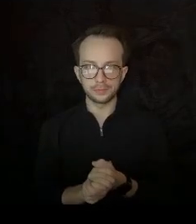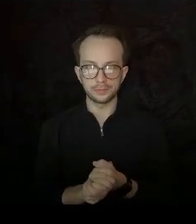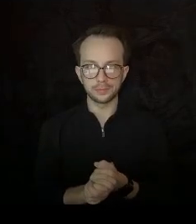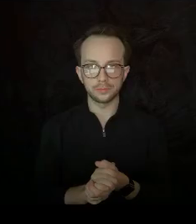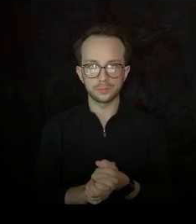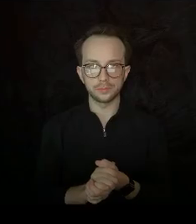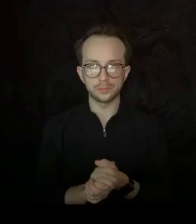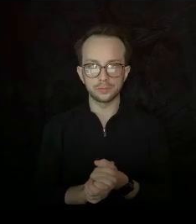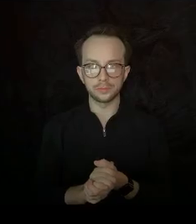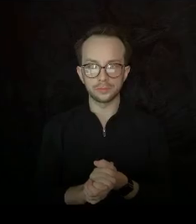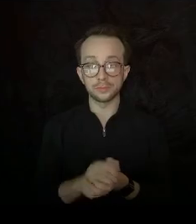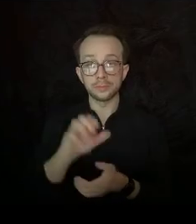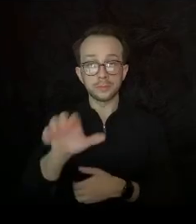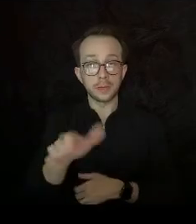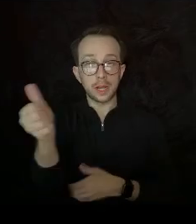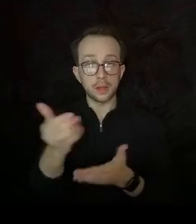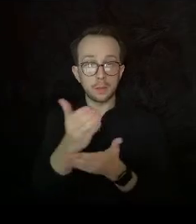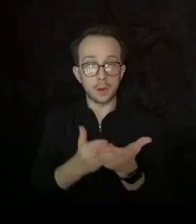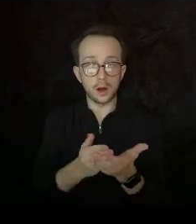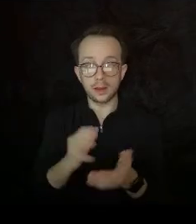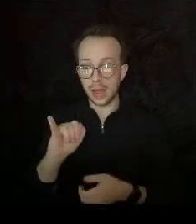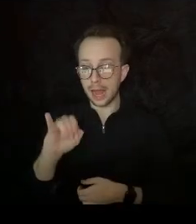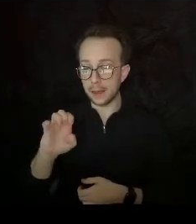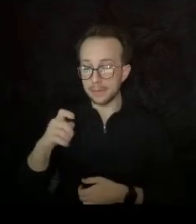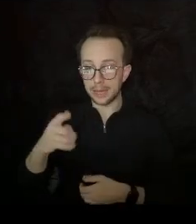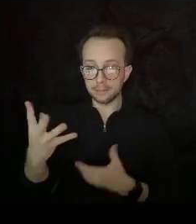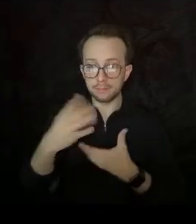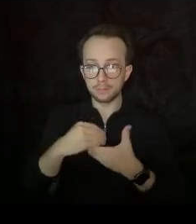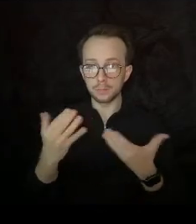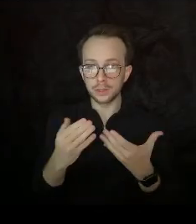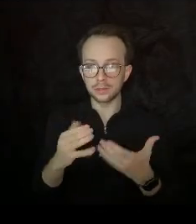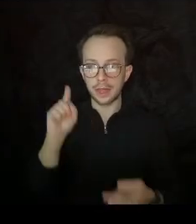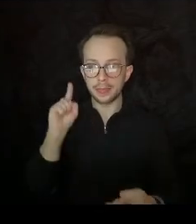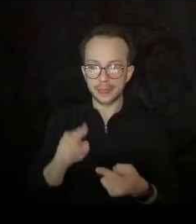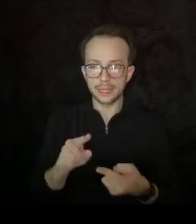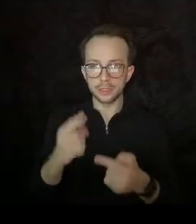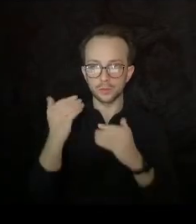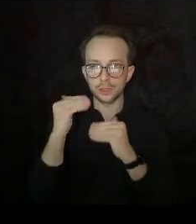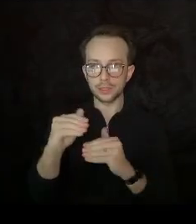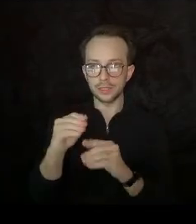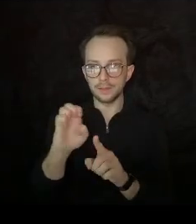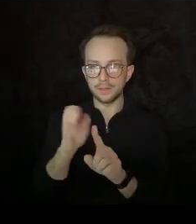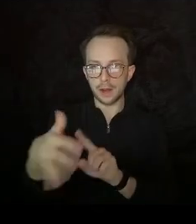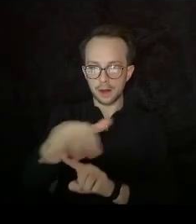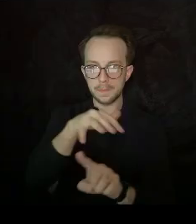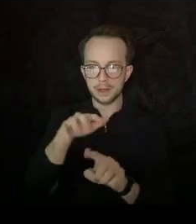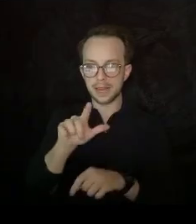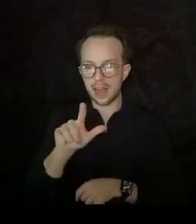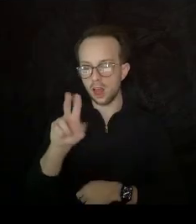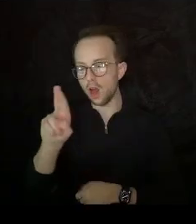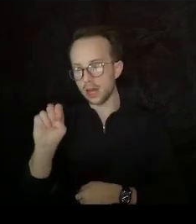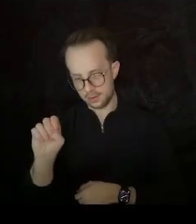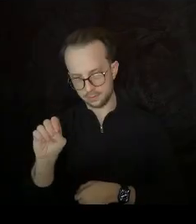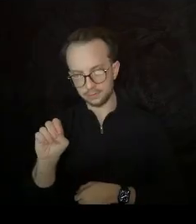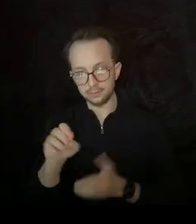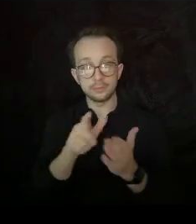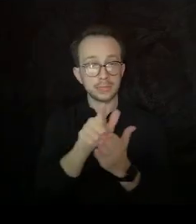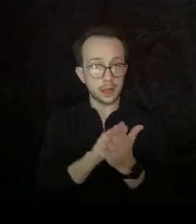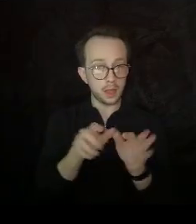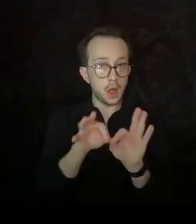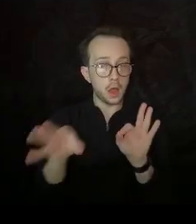Another part of the IEP is the Least Restrictive Environment, or LRE. The law says children